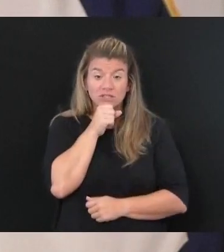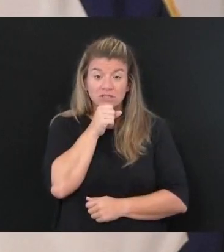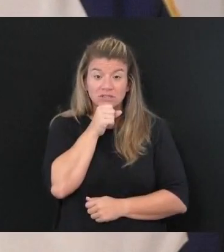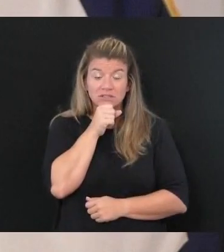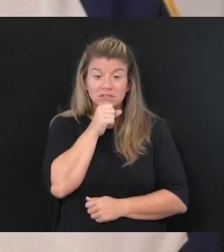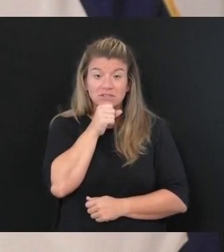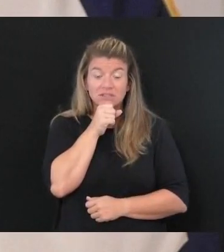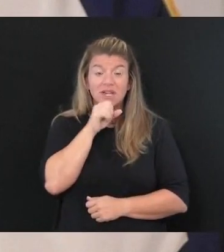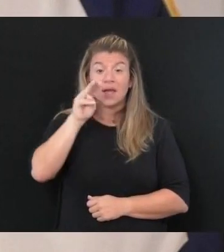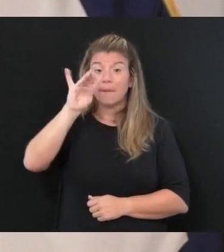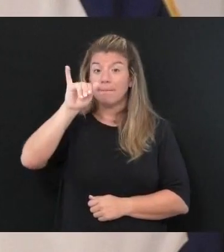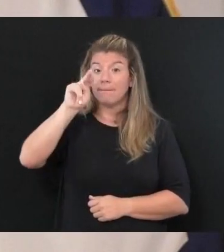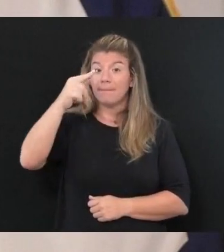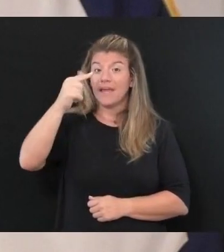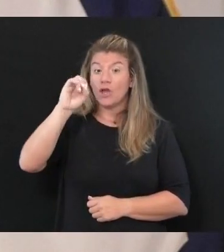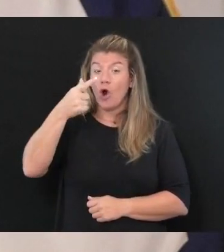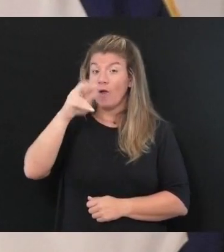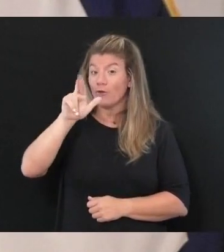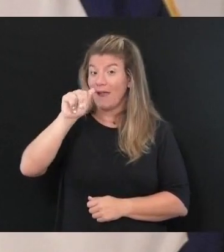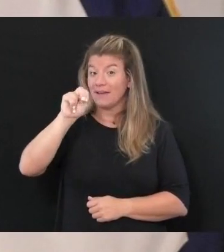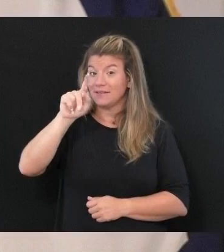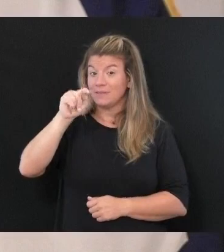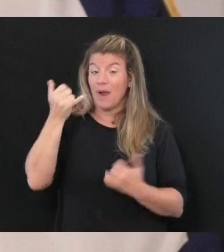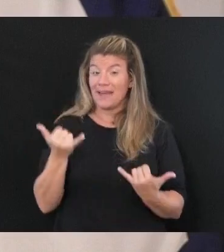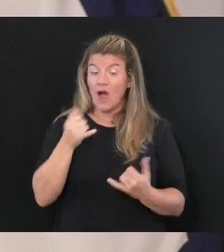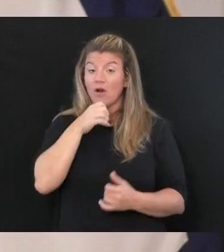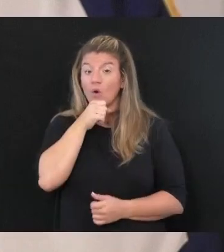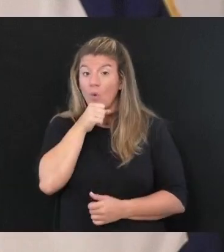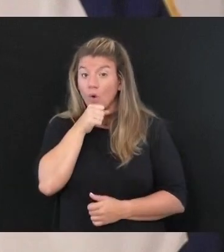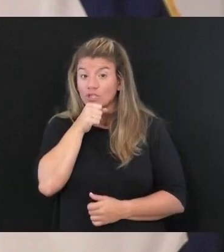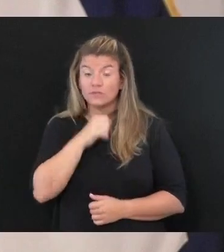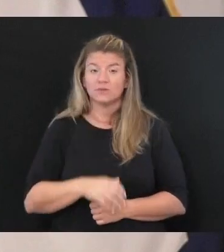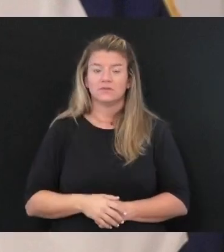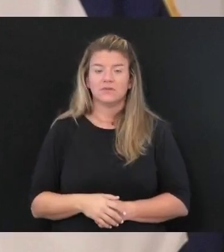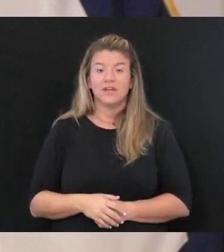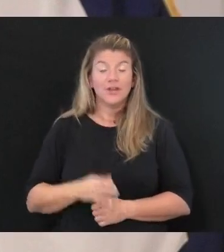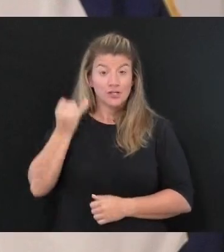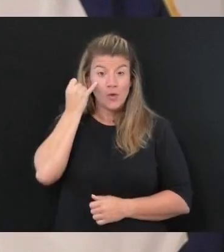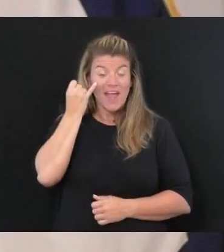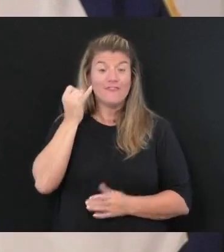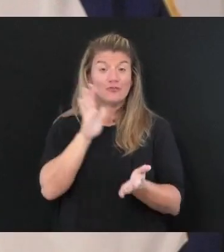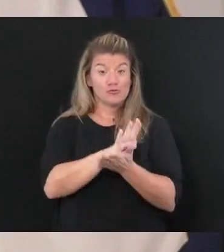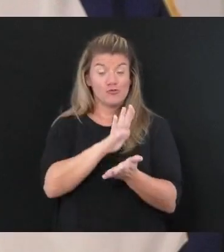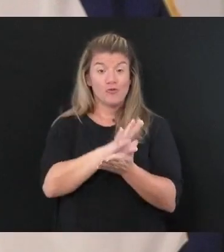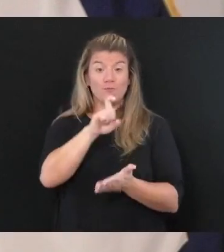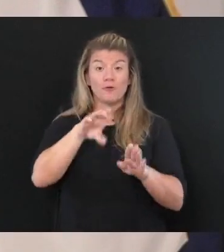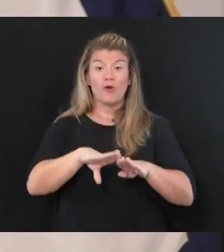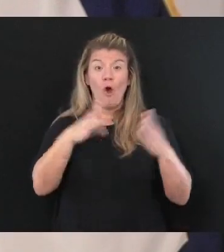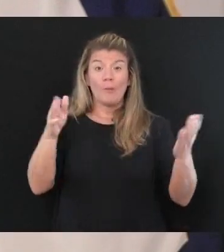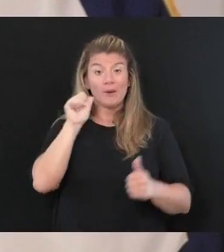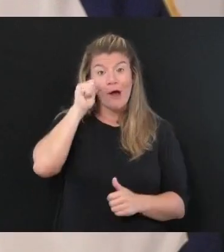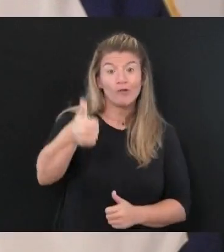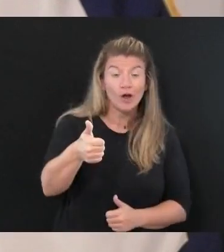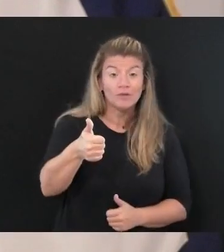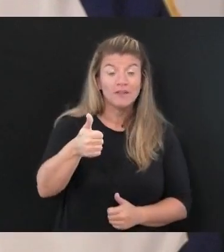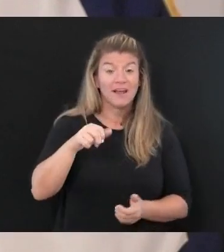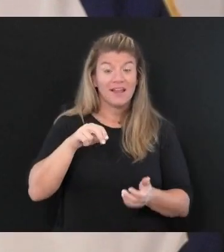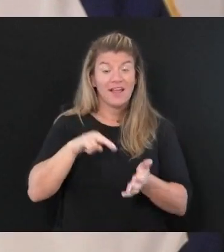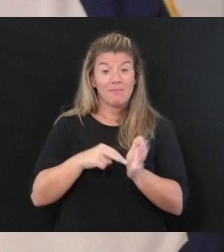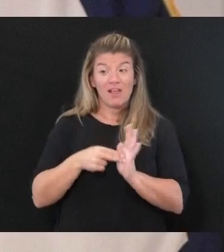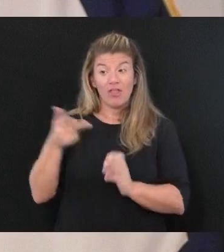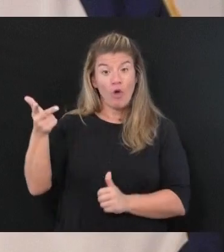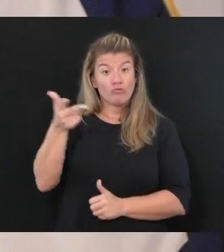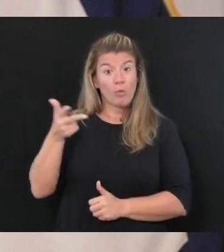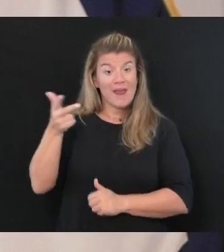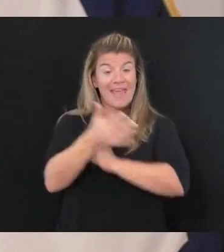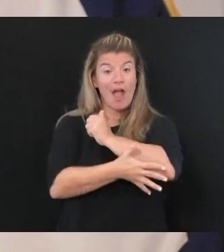and they would be Mingo and Grant counties. So if we were going back to school tomorrow, Logan, Mingo, and Grant County would